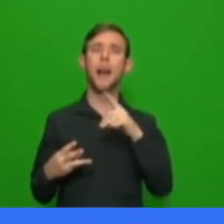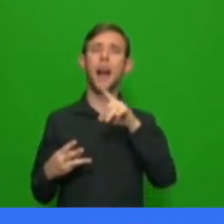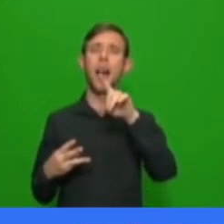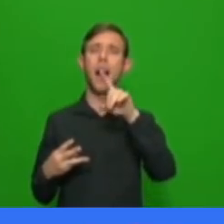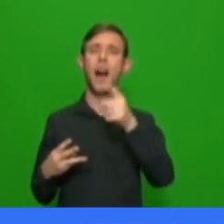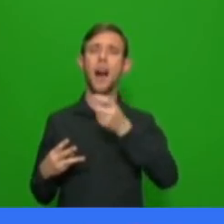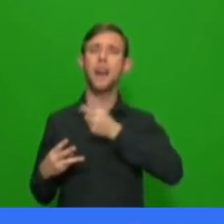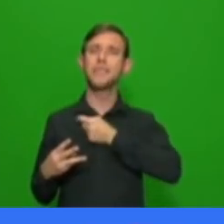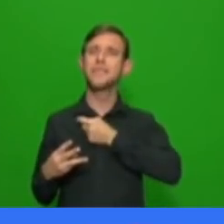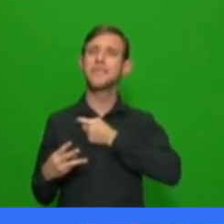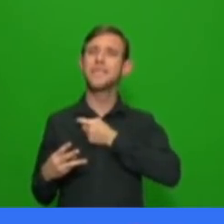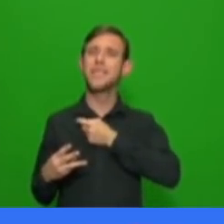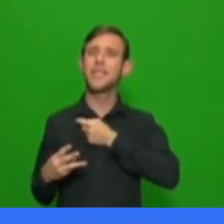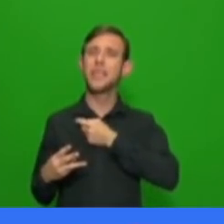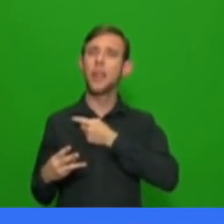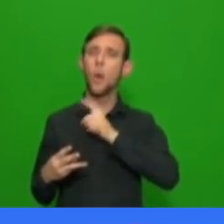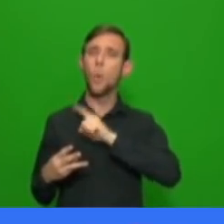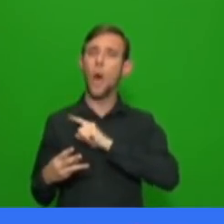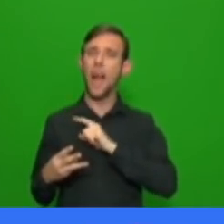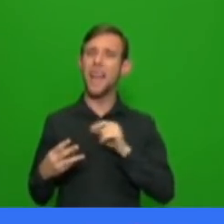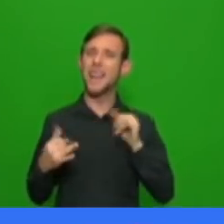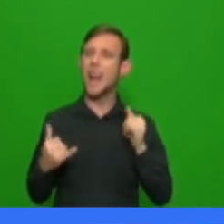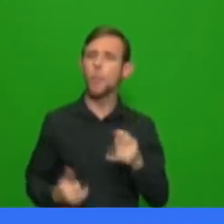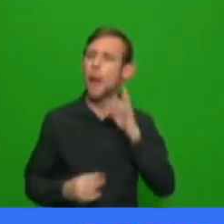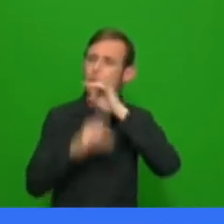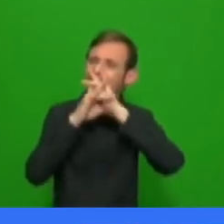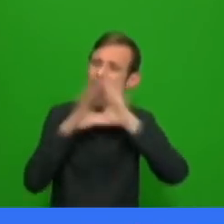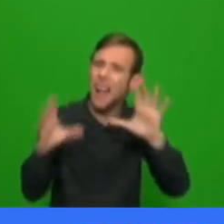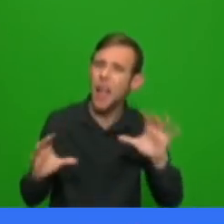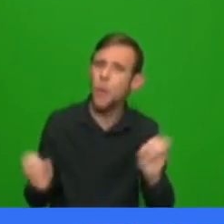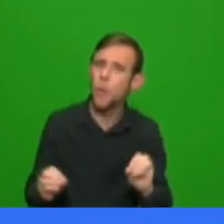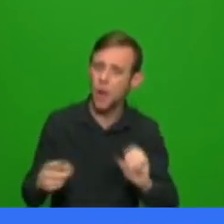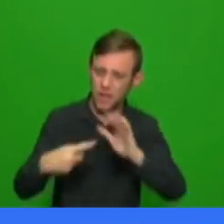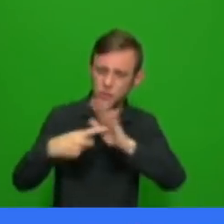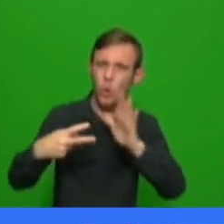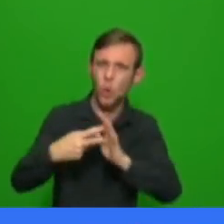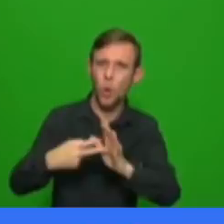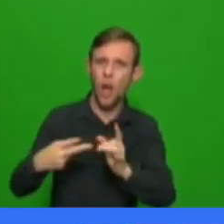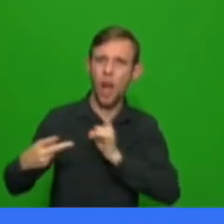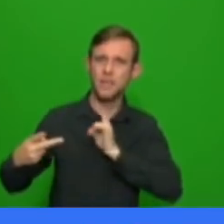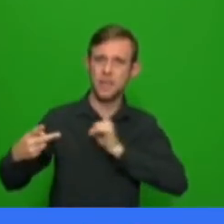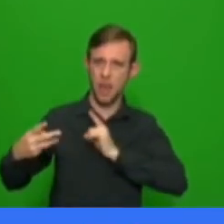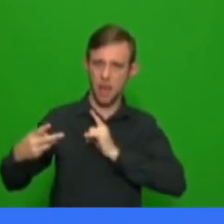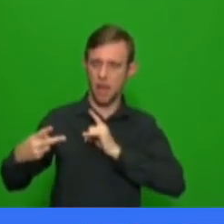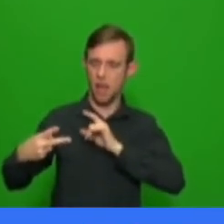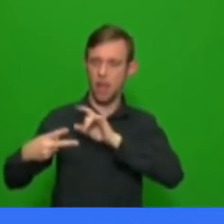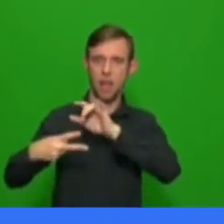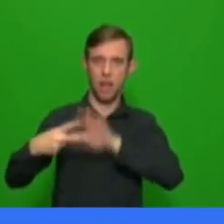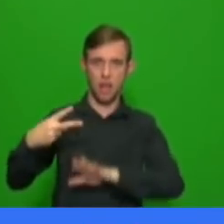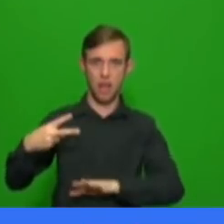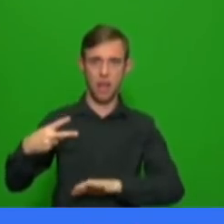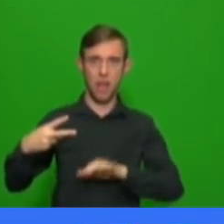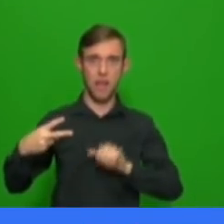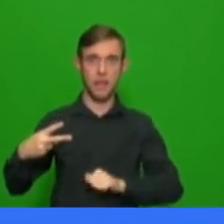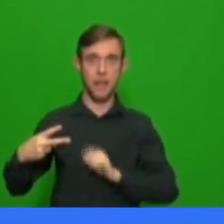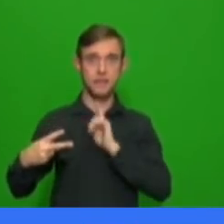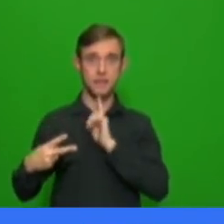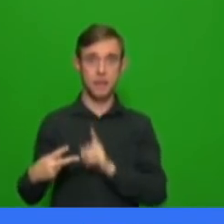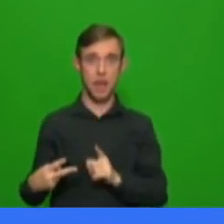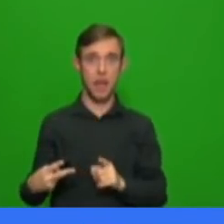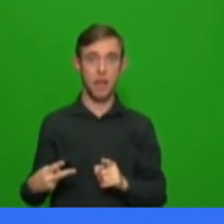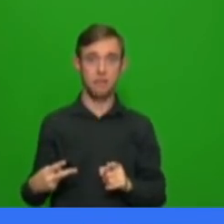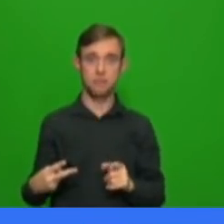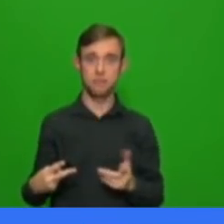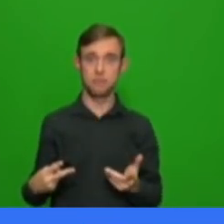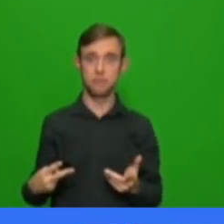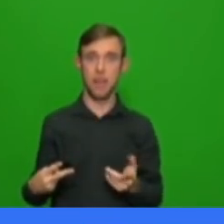why didn't you just act now? I could do two questions, two answers for you. I could say to you, a lazy answer would